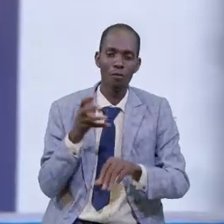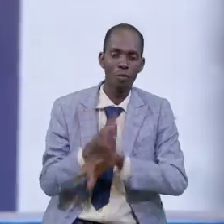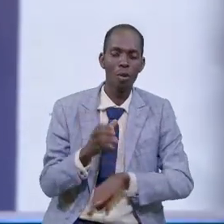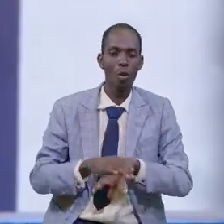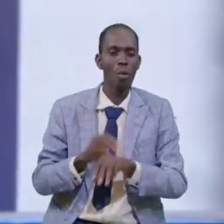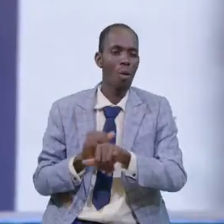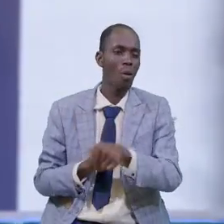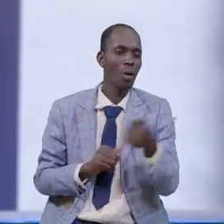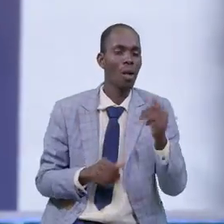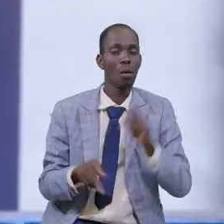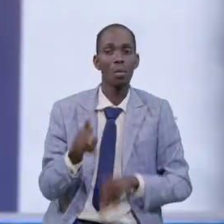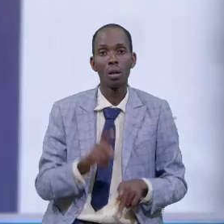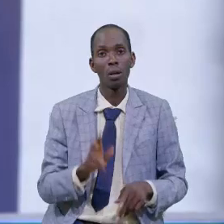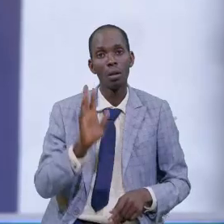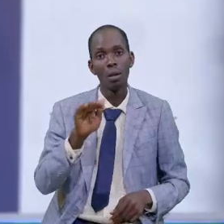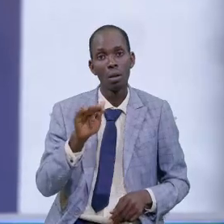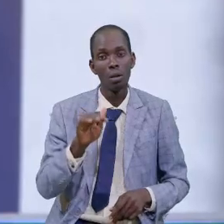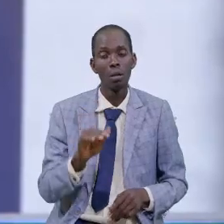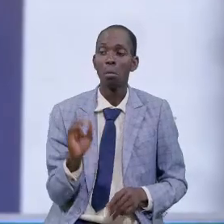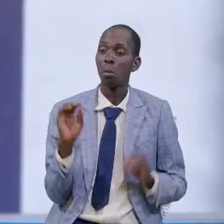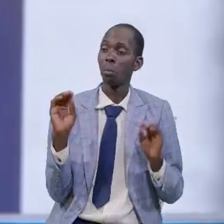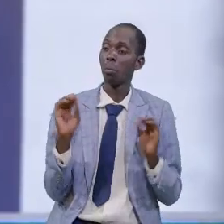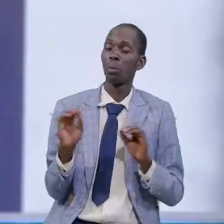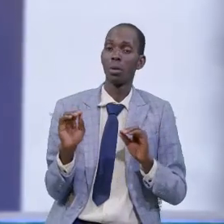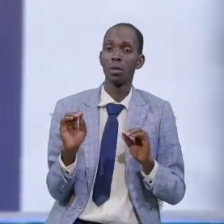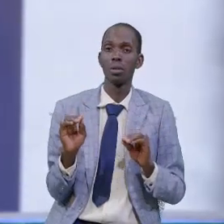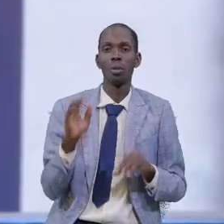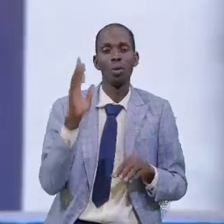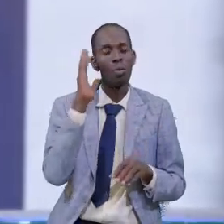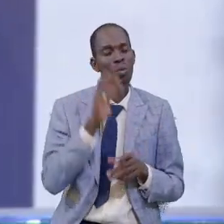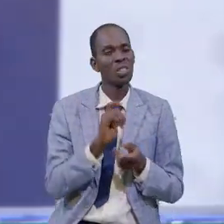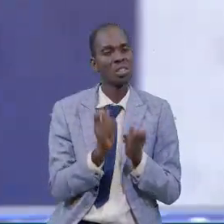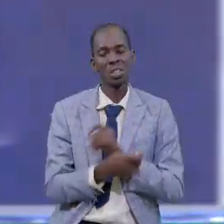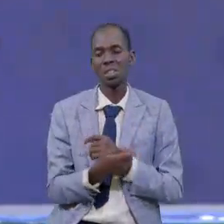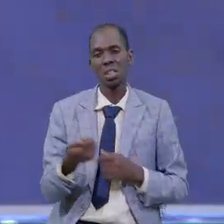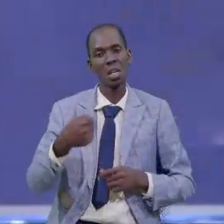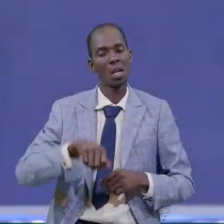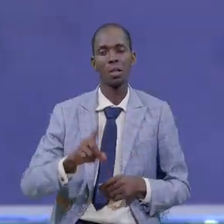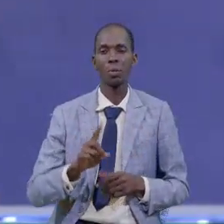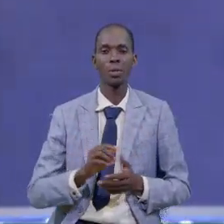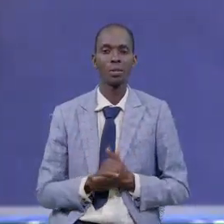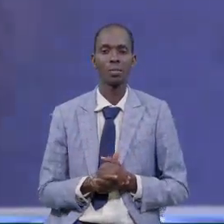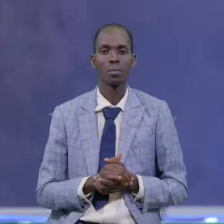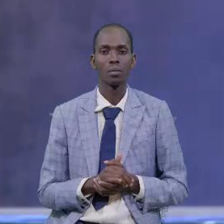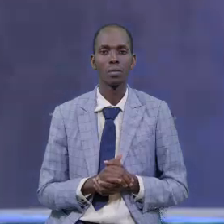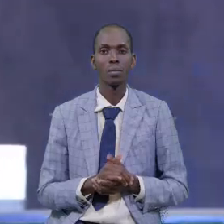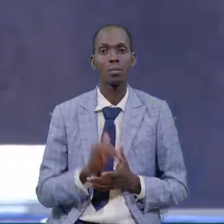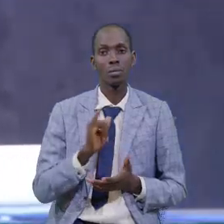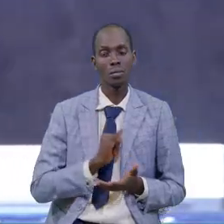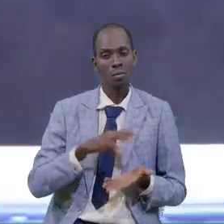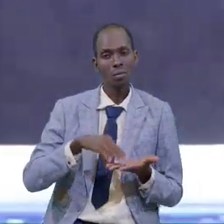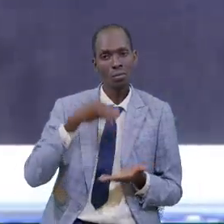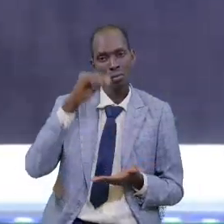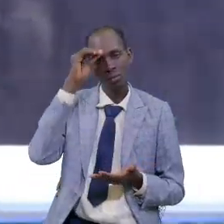nothing else will change anywhere. I learned you know,